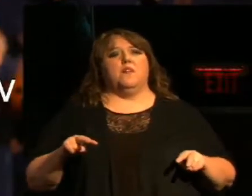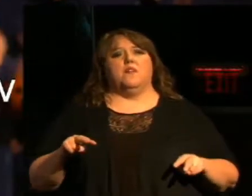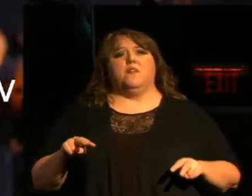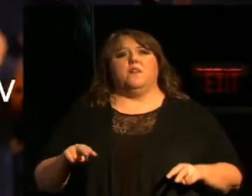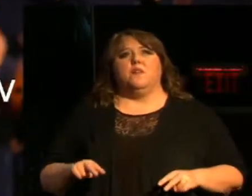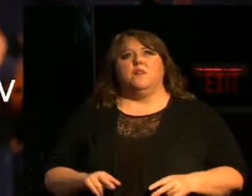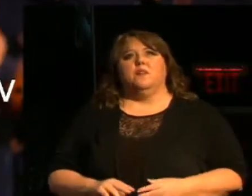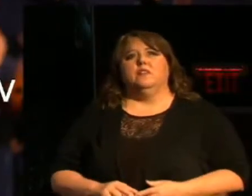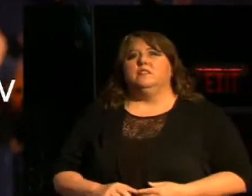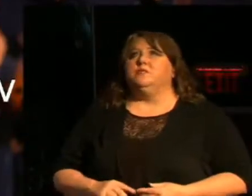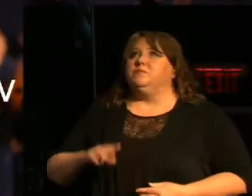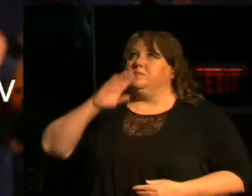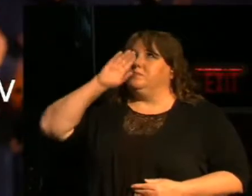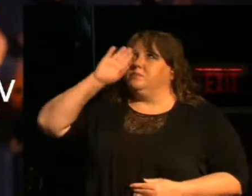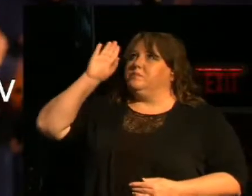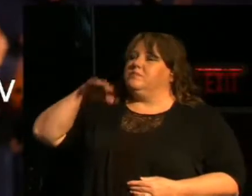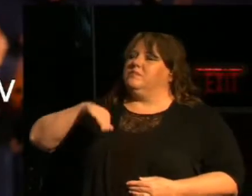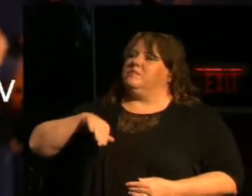is patriotism.